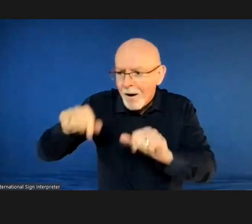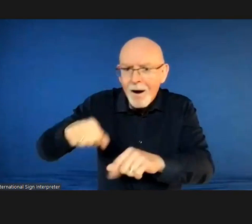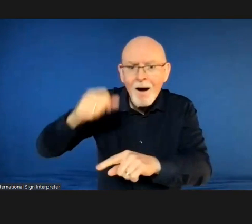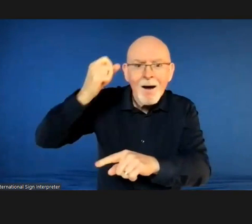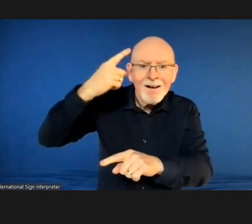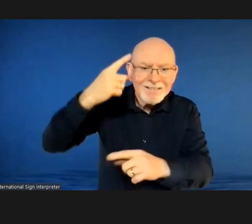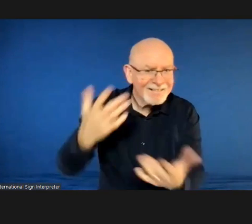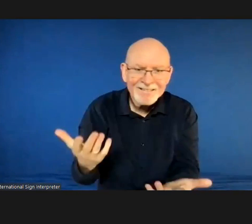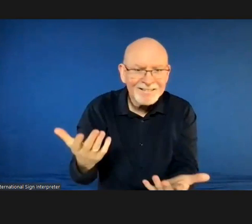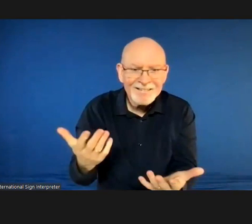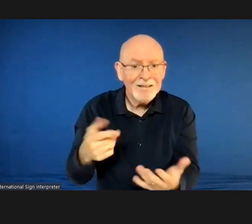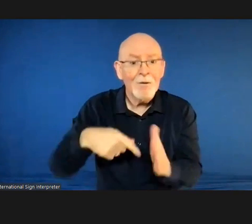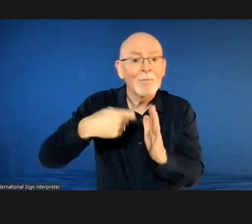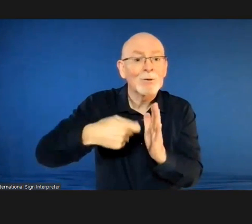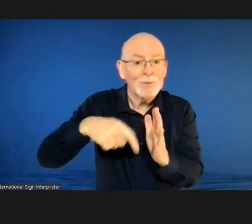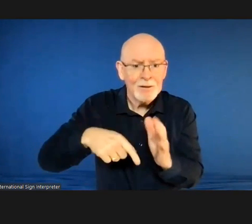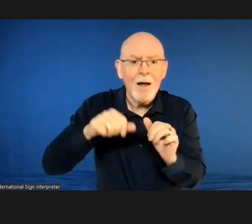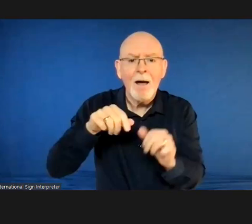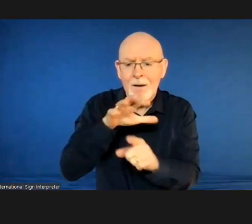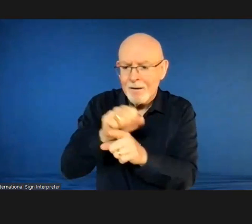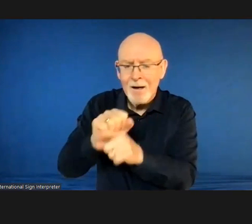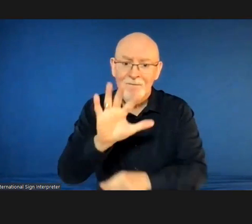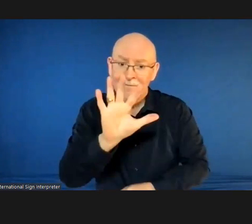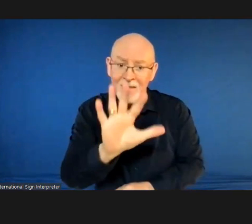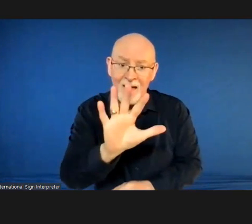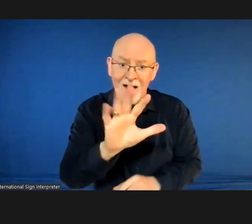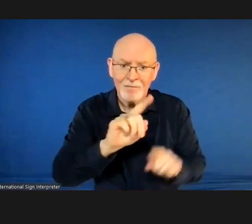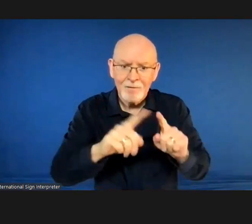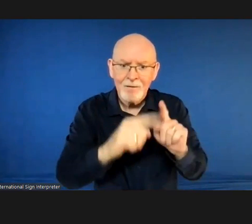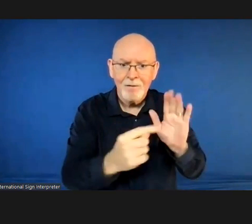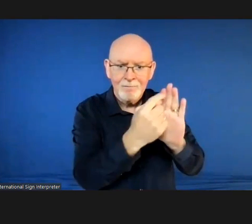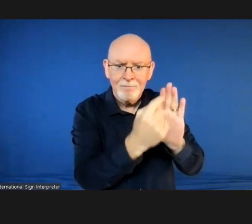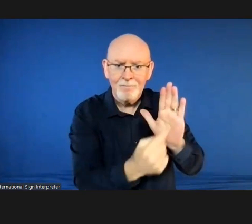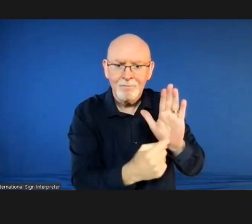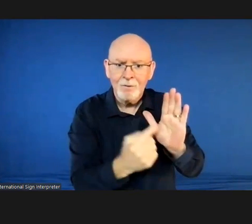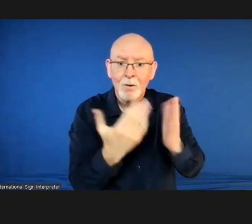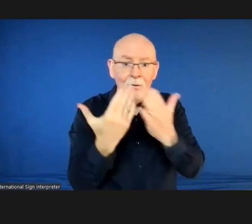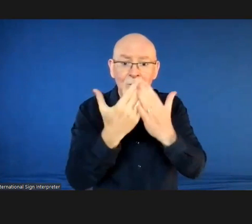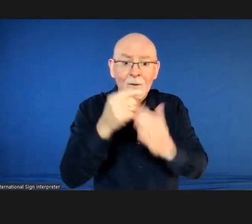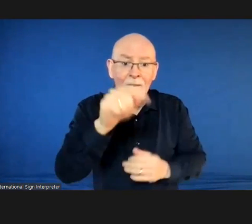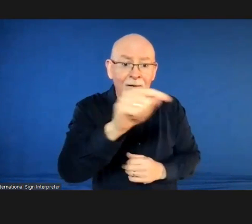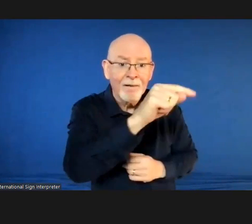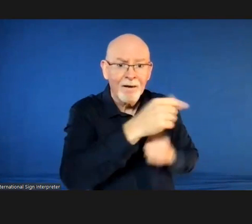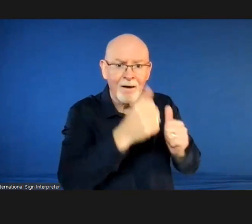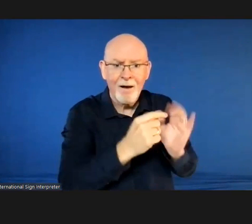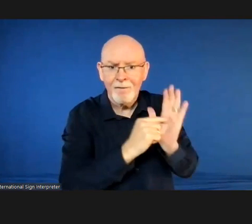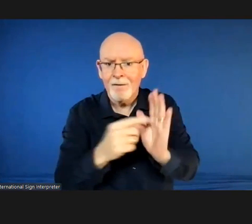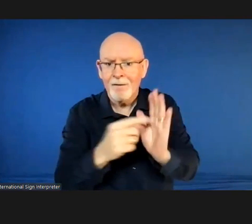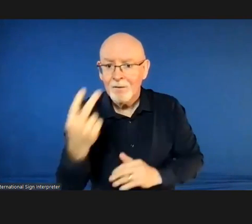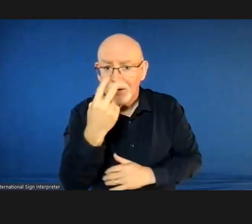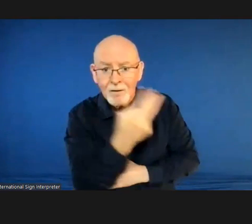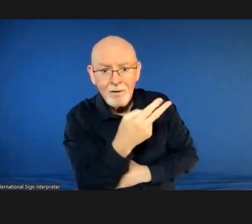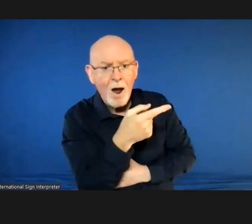in. So there were 10 deaf children in each of these model schools who were supported